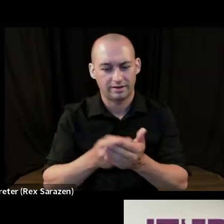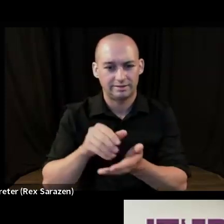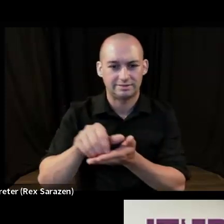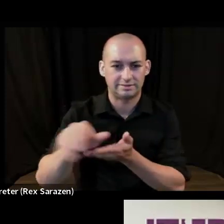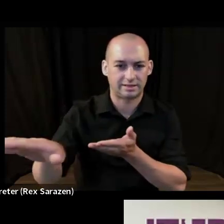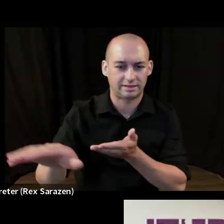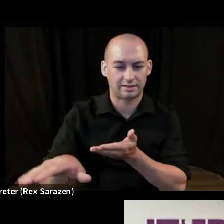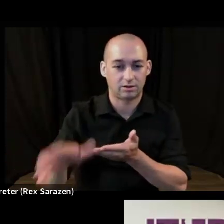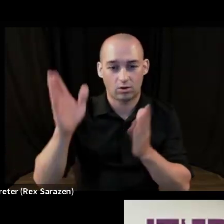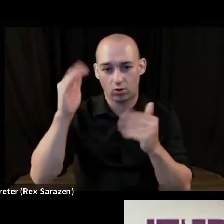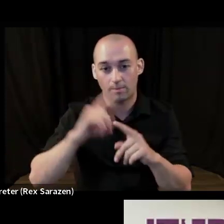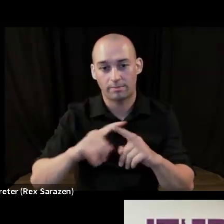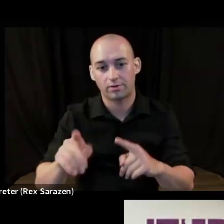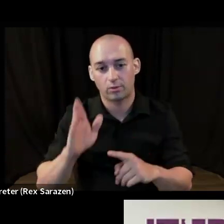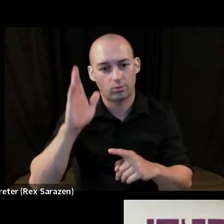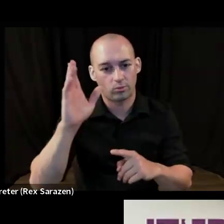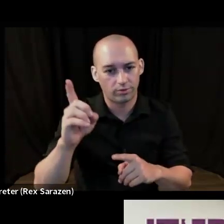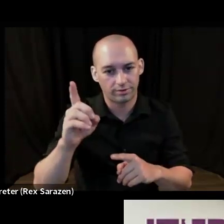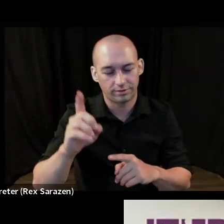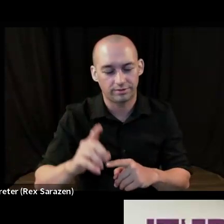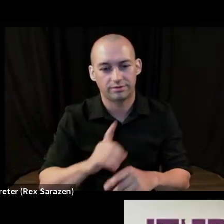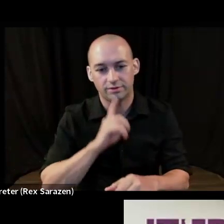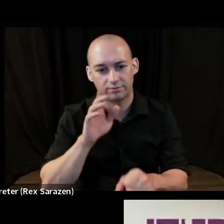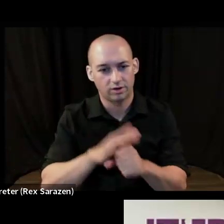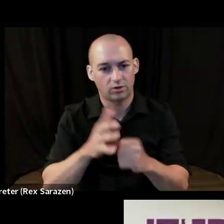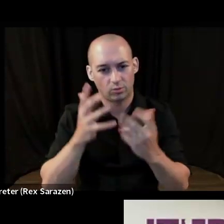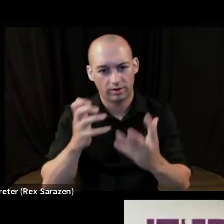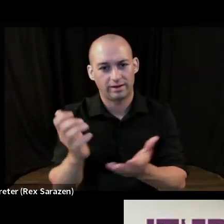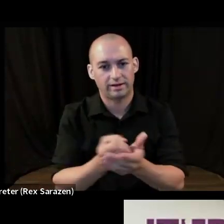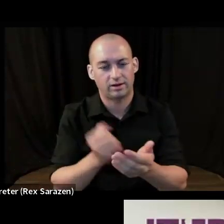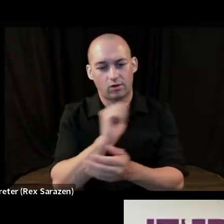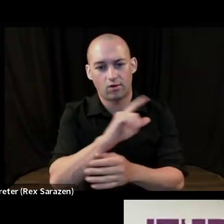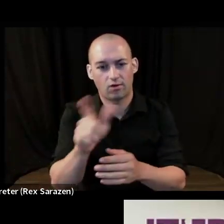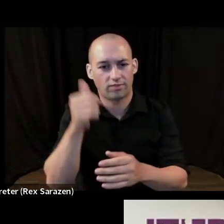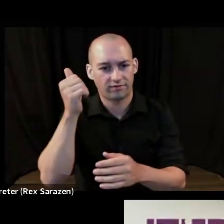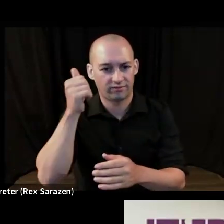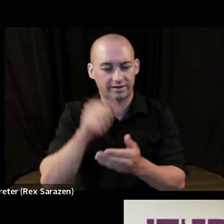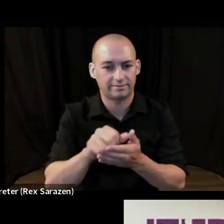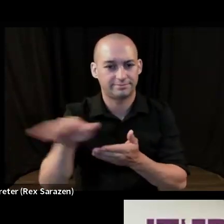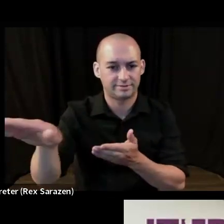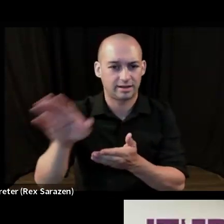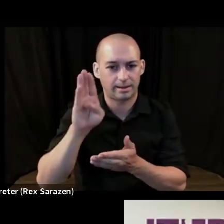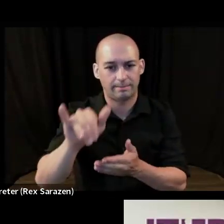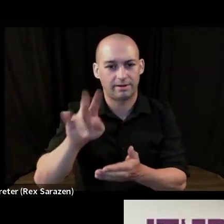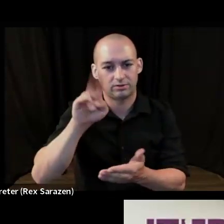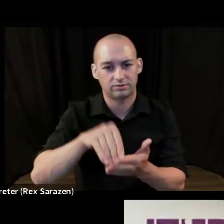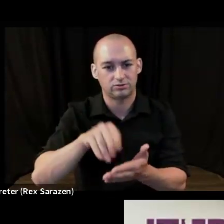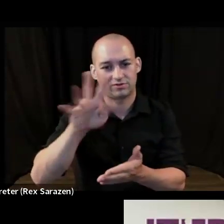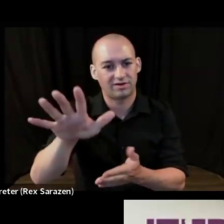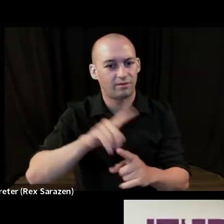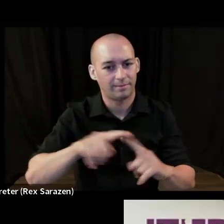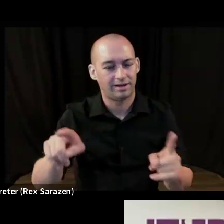hope, would definitely want to get all the funding out in 2025, but there's some steps that need to happen